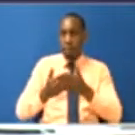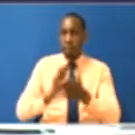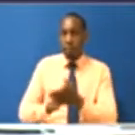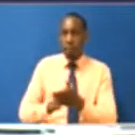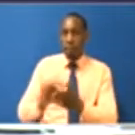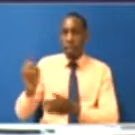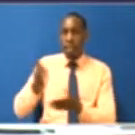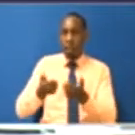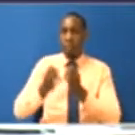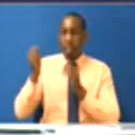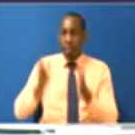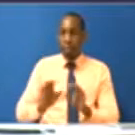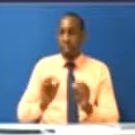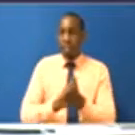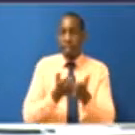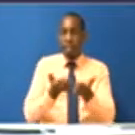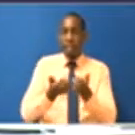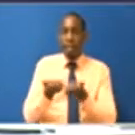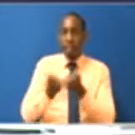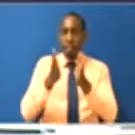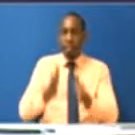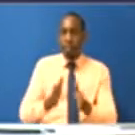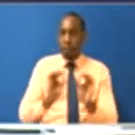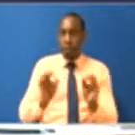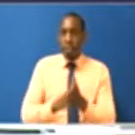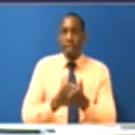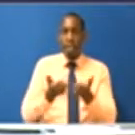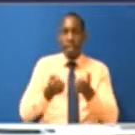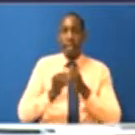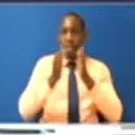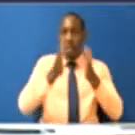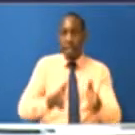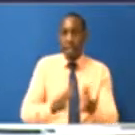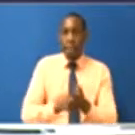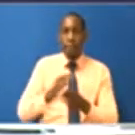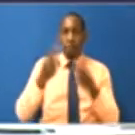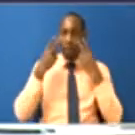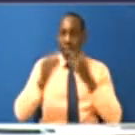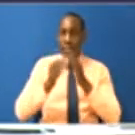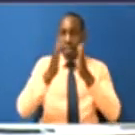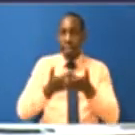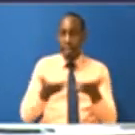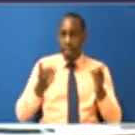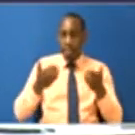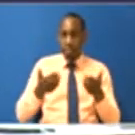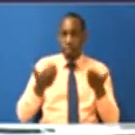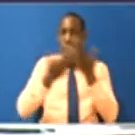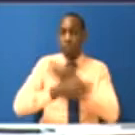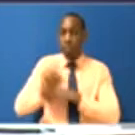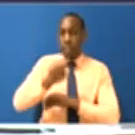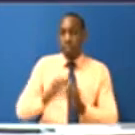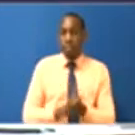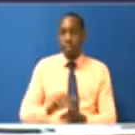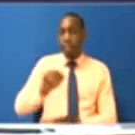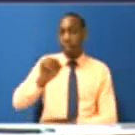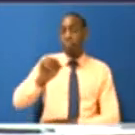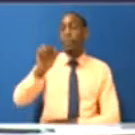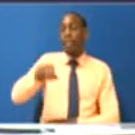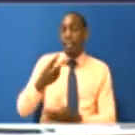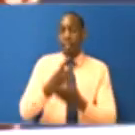politician doesn't need a businessman or a corporate titan it needs a leader did you see a lead on that stage tonight yeah both